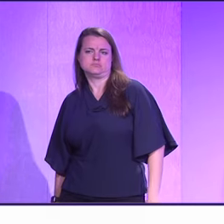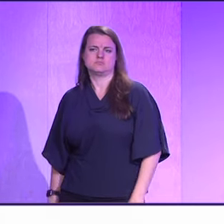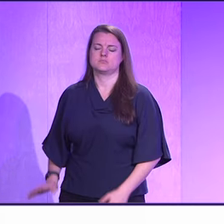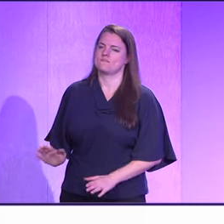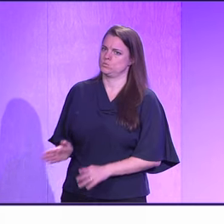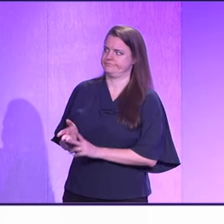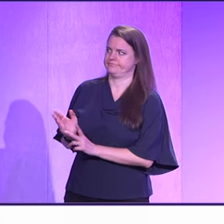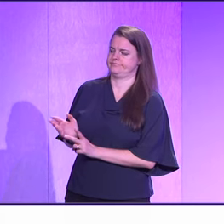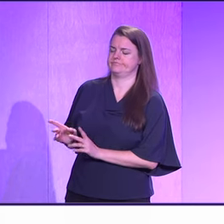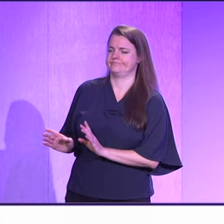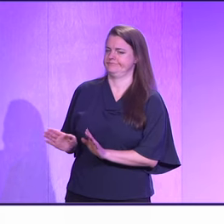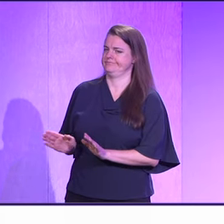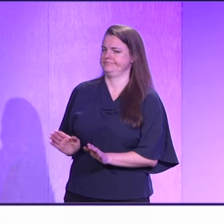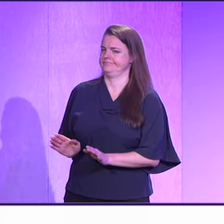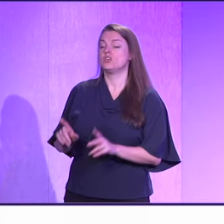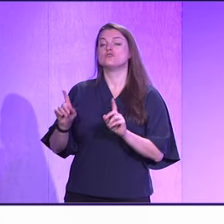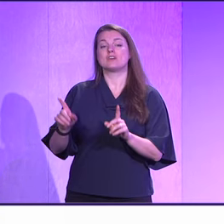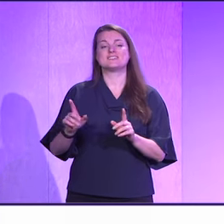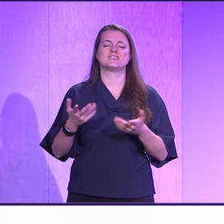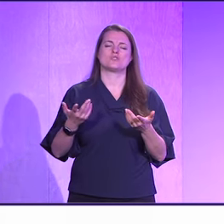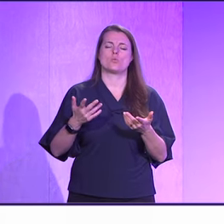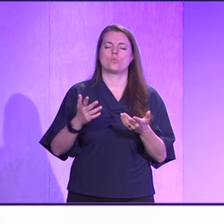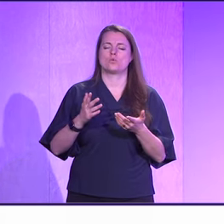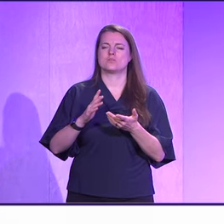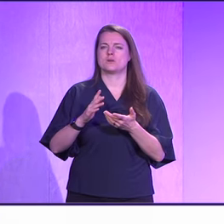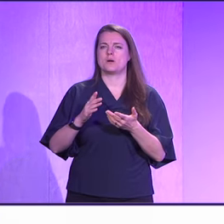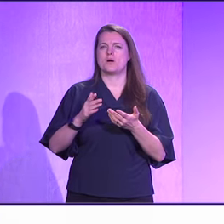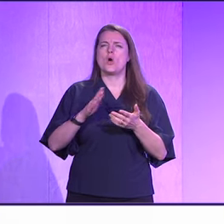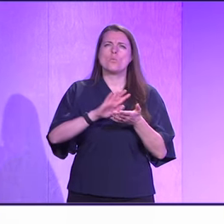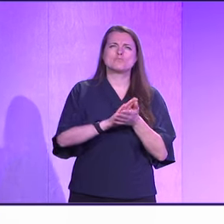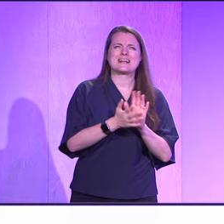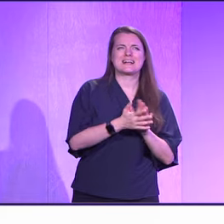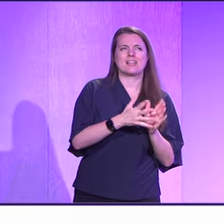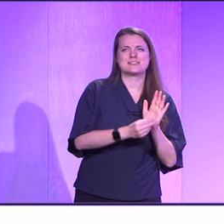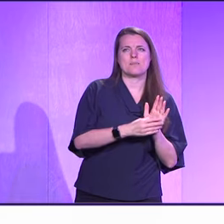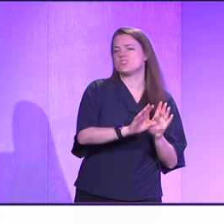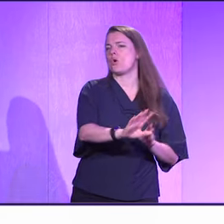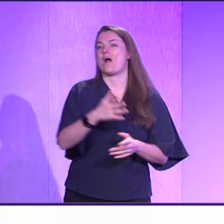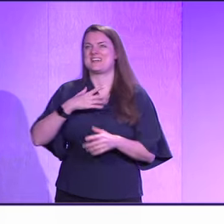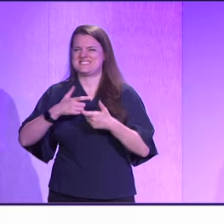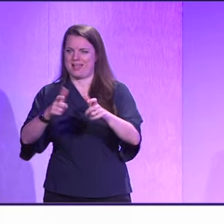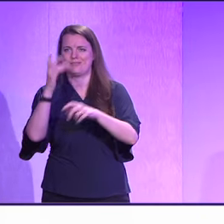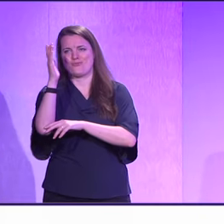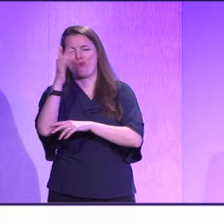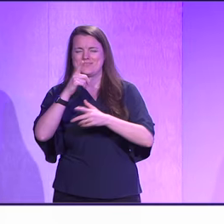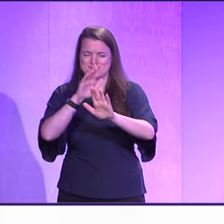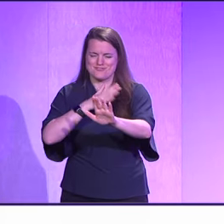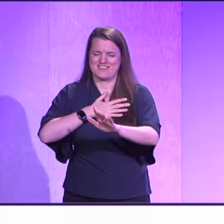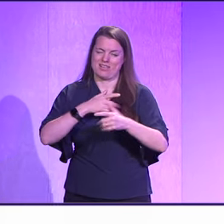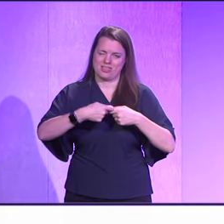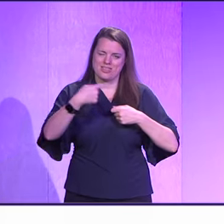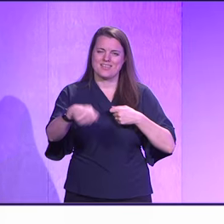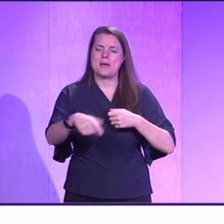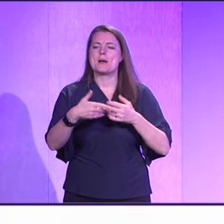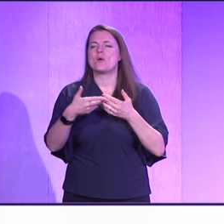So enough talk. What's a practical example of this? Well, actually, more talk, sorry. I'm not going to do like cool code examples as part of